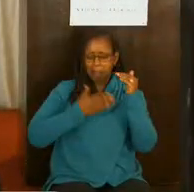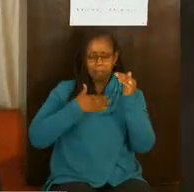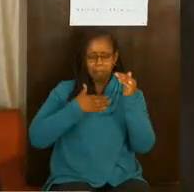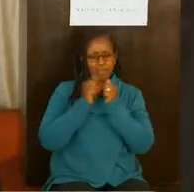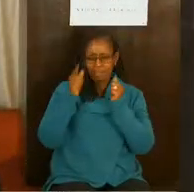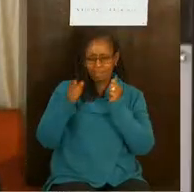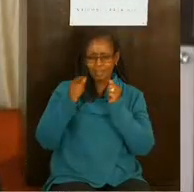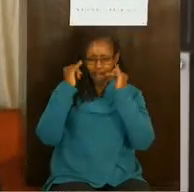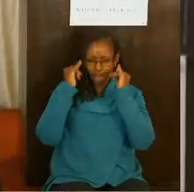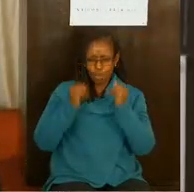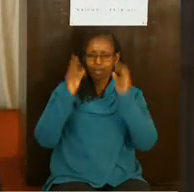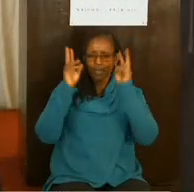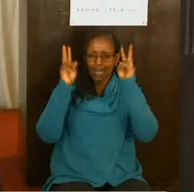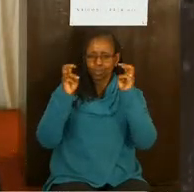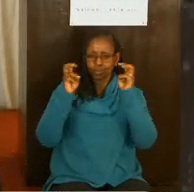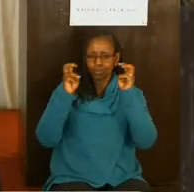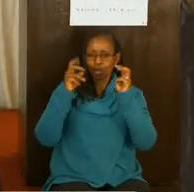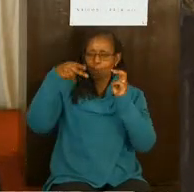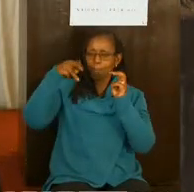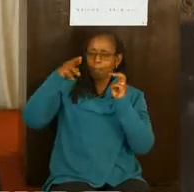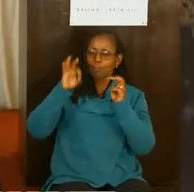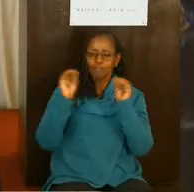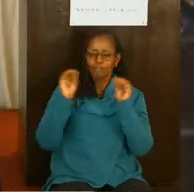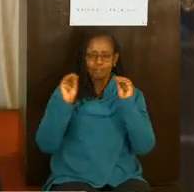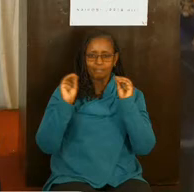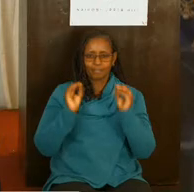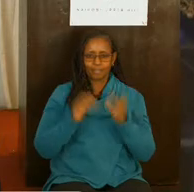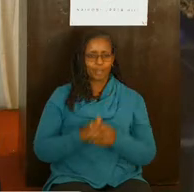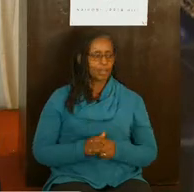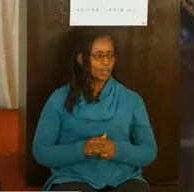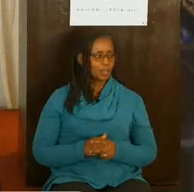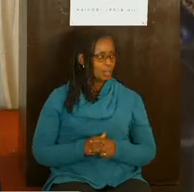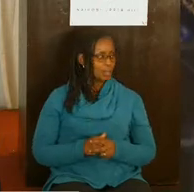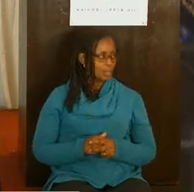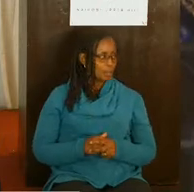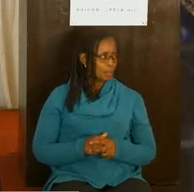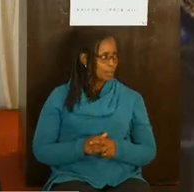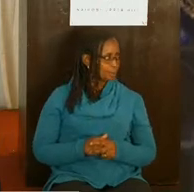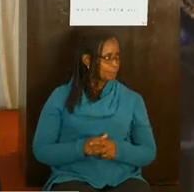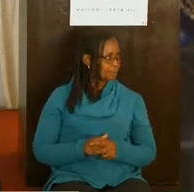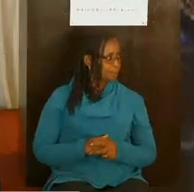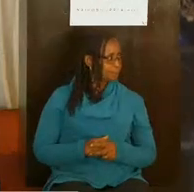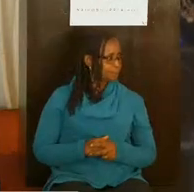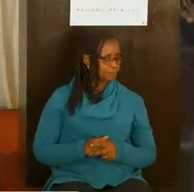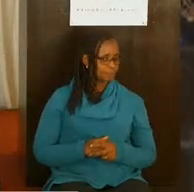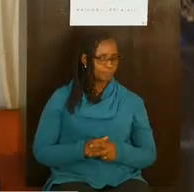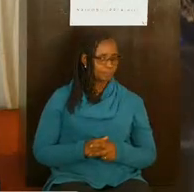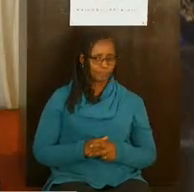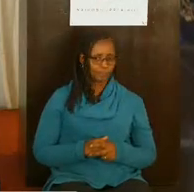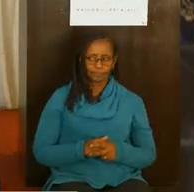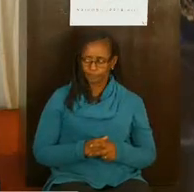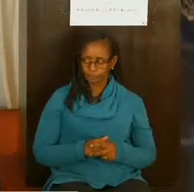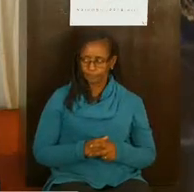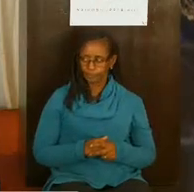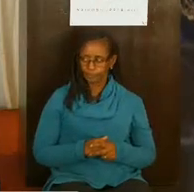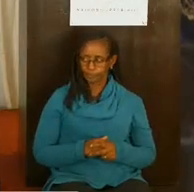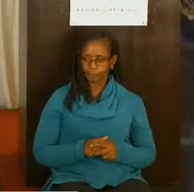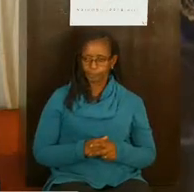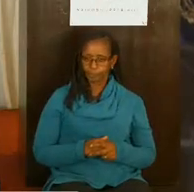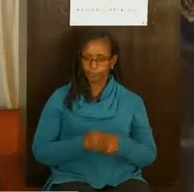um so we had a presentation I don't know